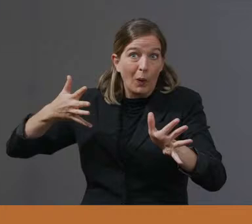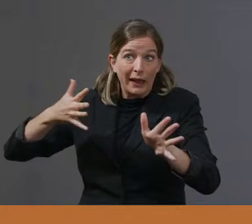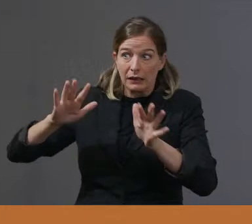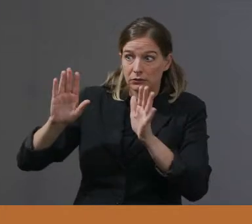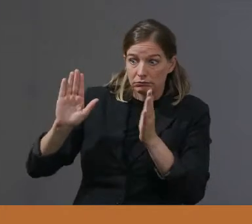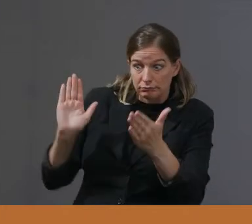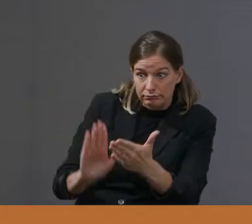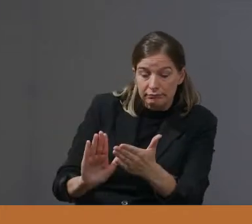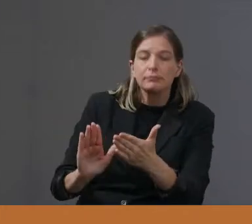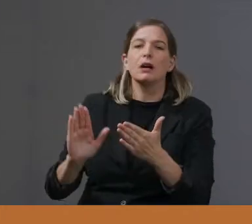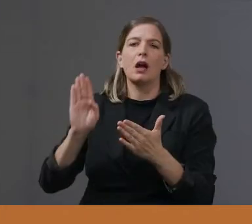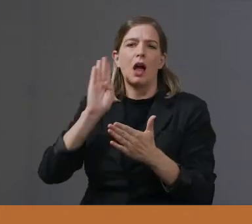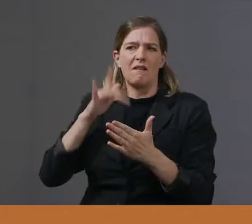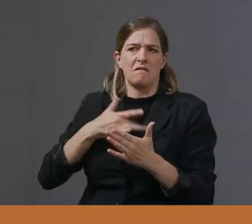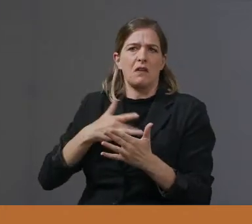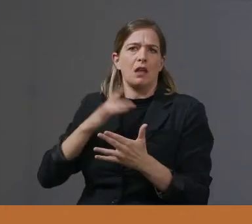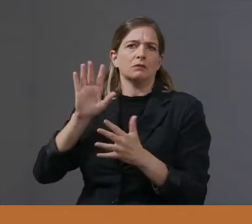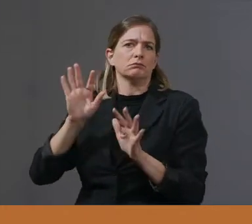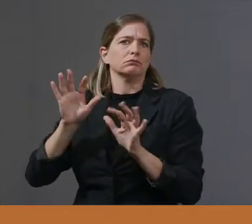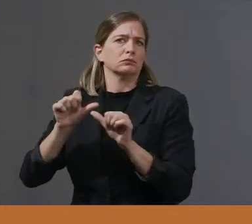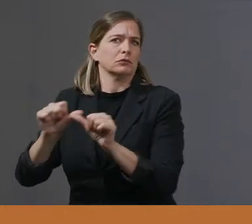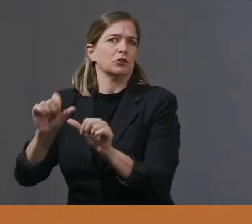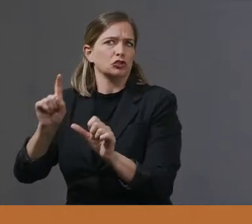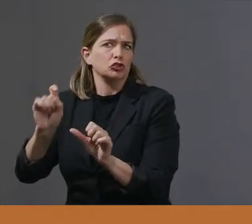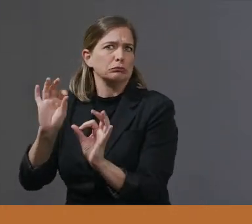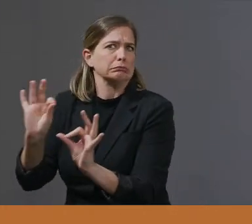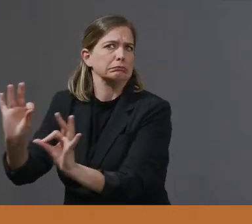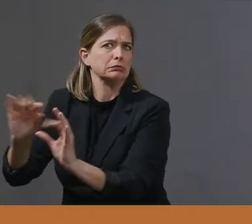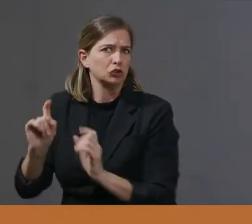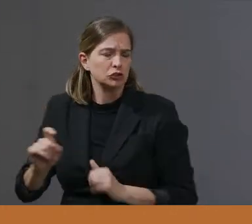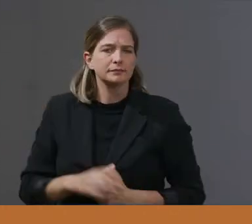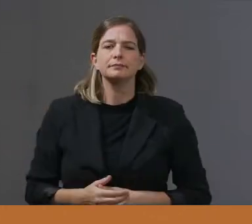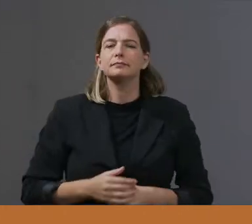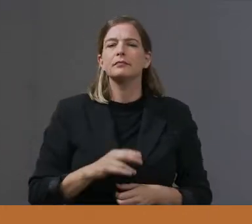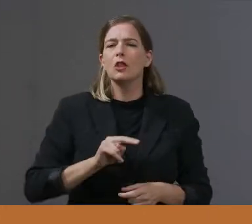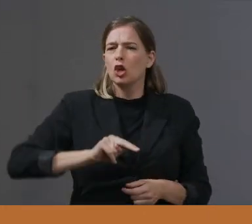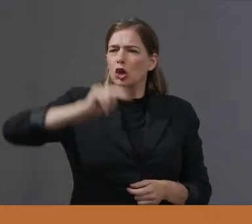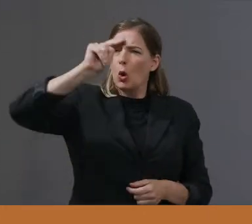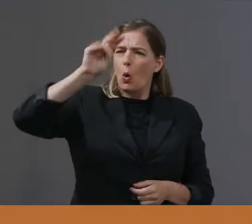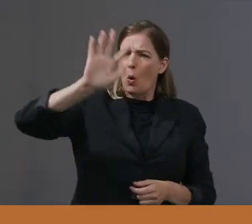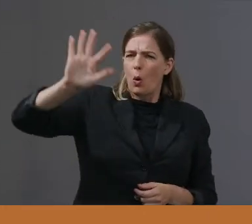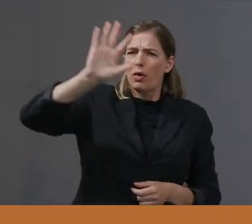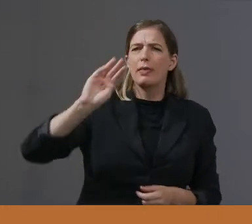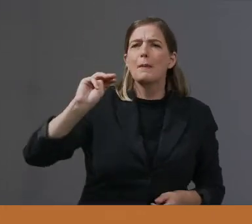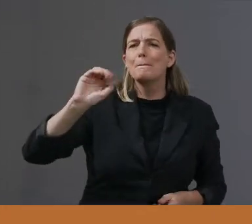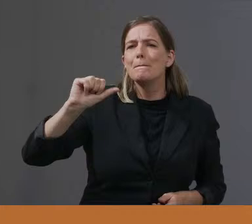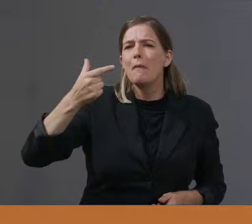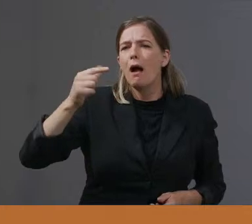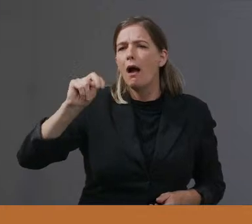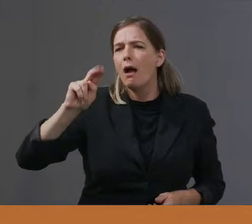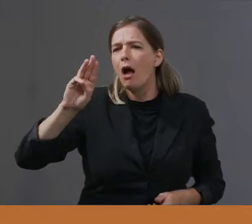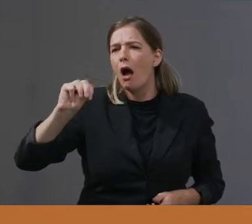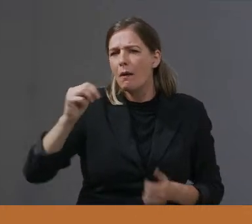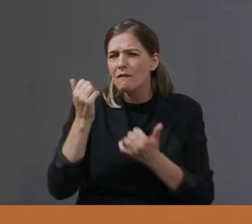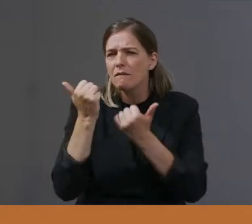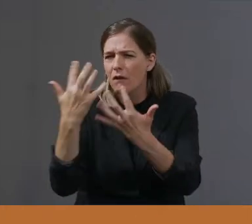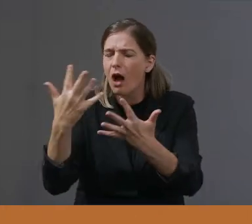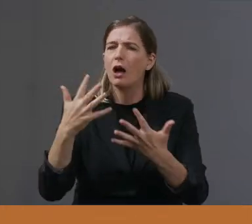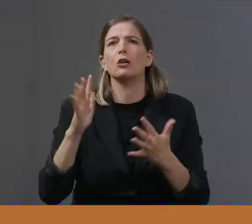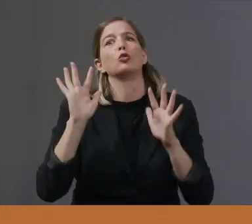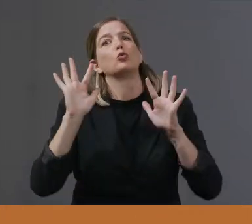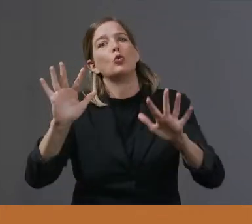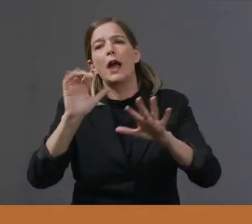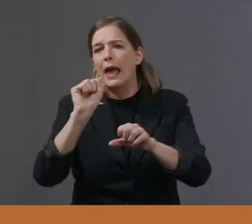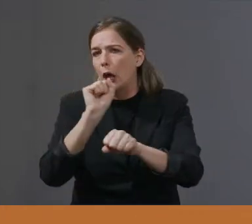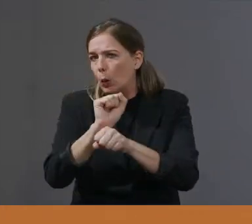effort. And finally, the Mangum Fire up north. Great work done there by U.S. Forest Service on the north rim of the